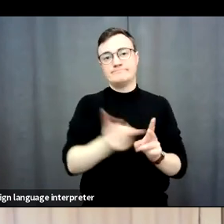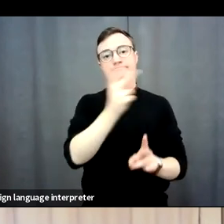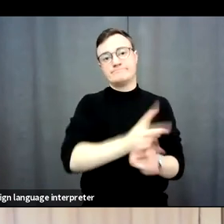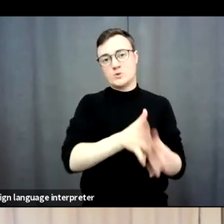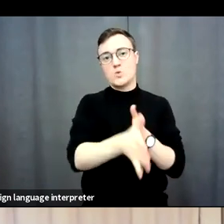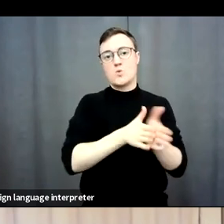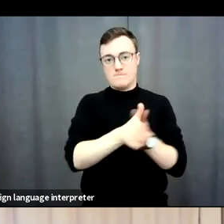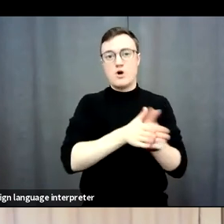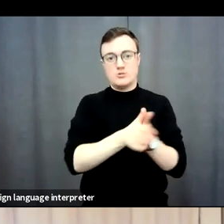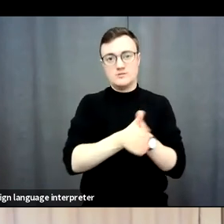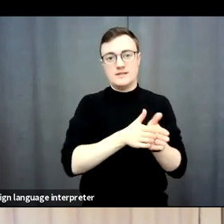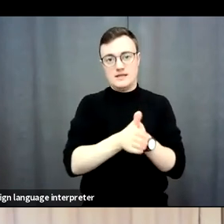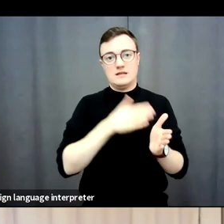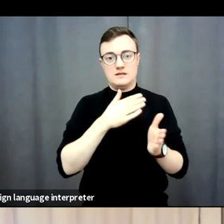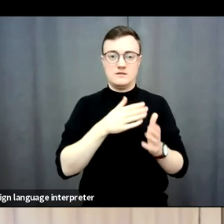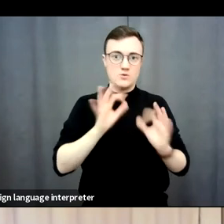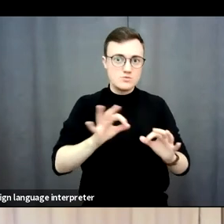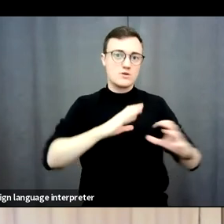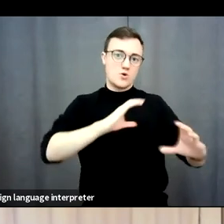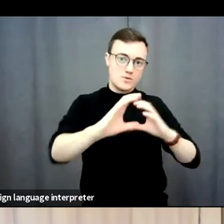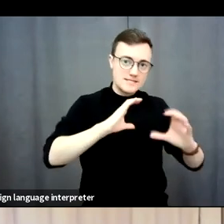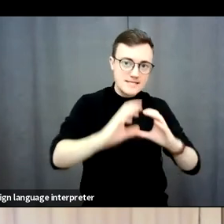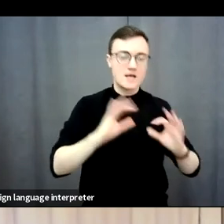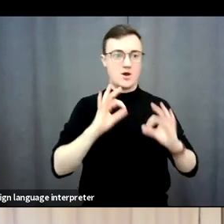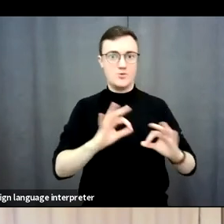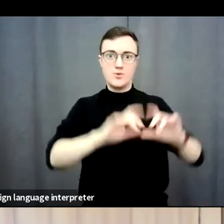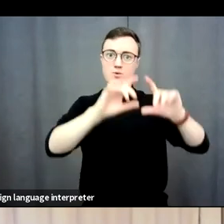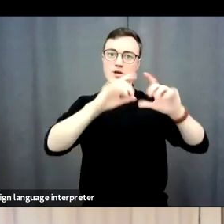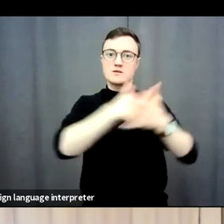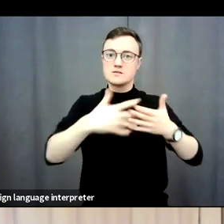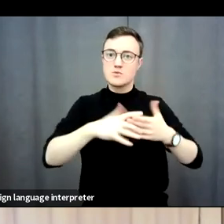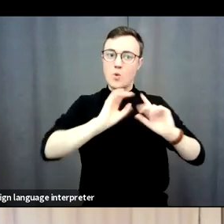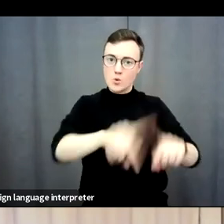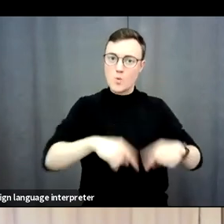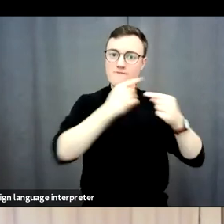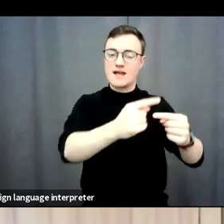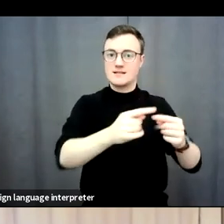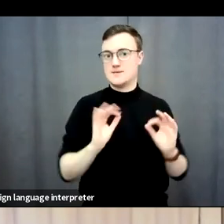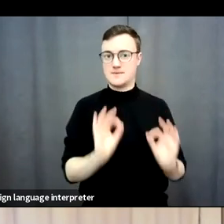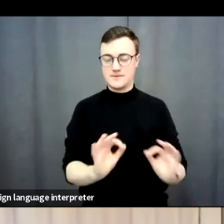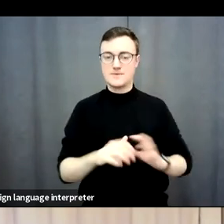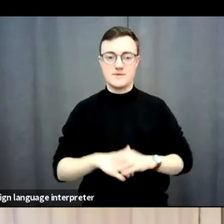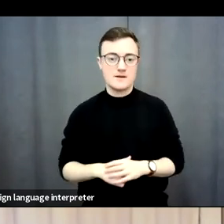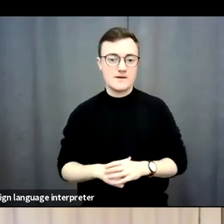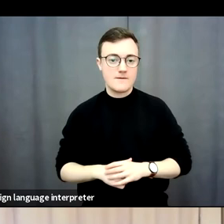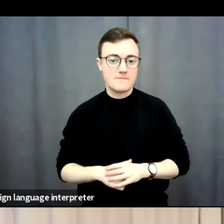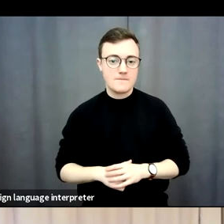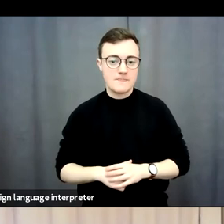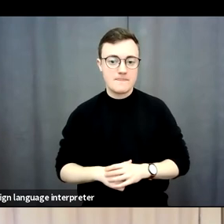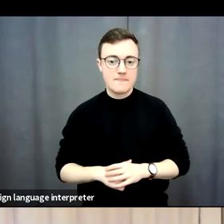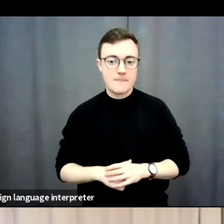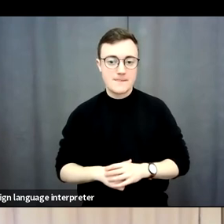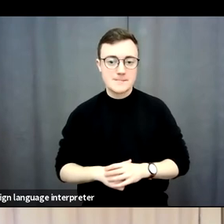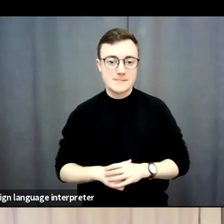challenges within the communication and language development. And before, we maybe